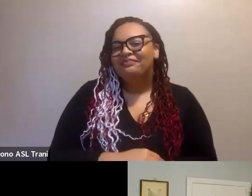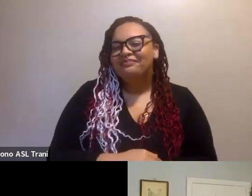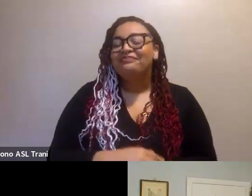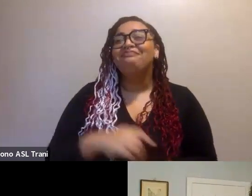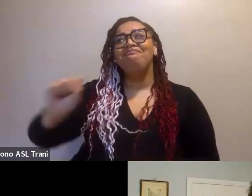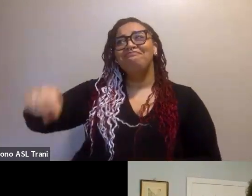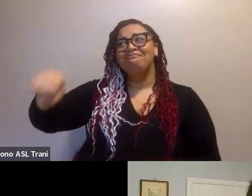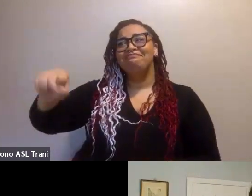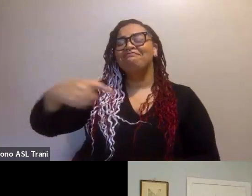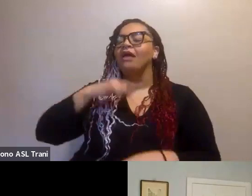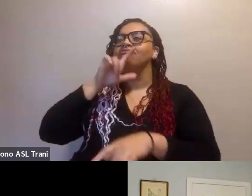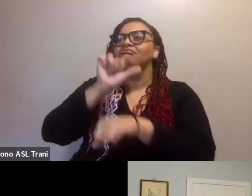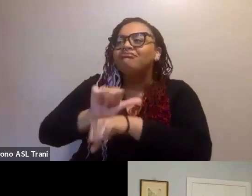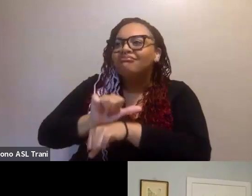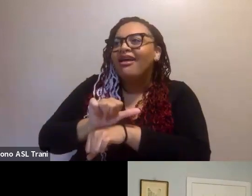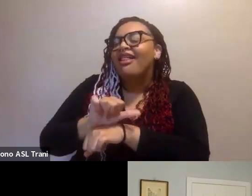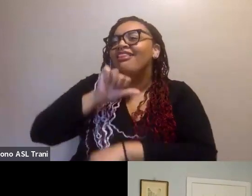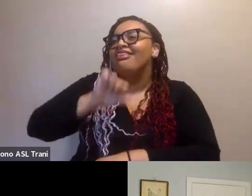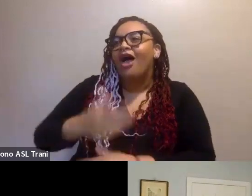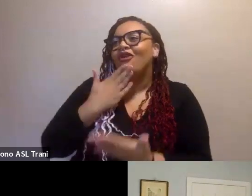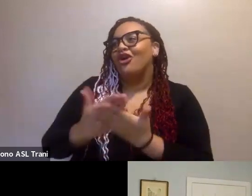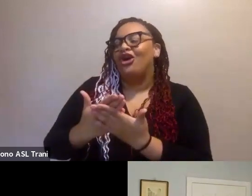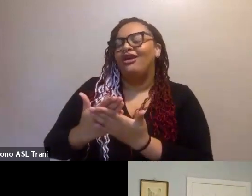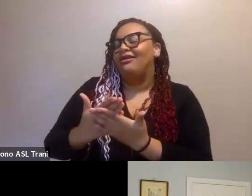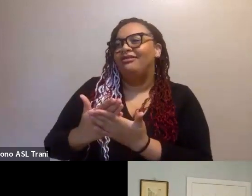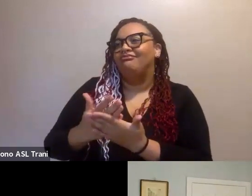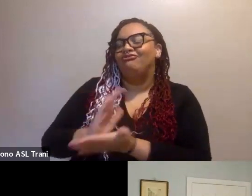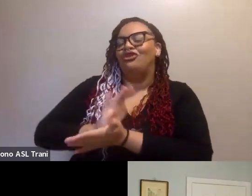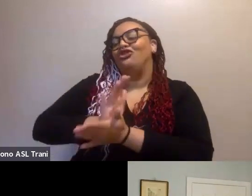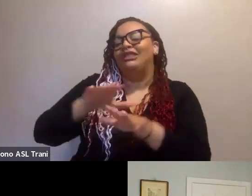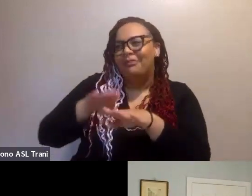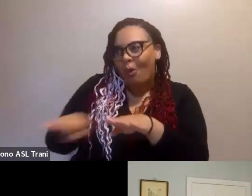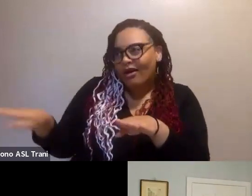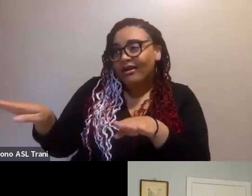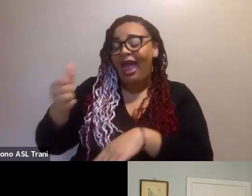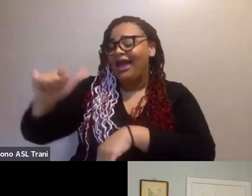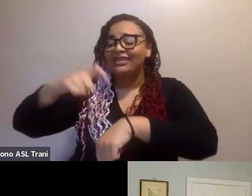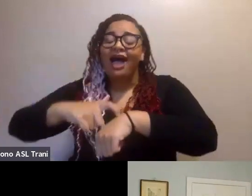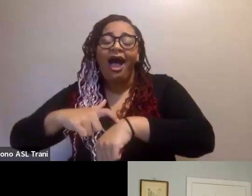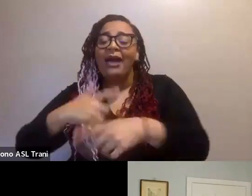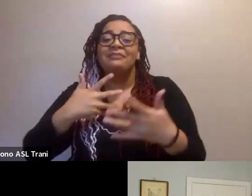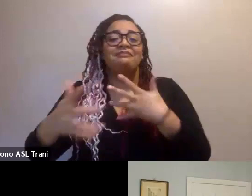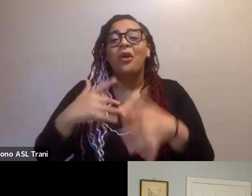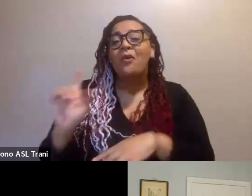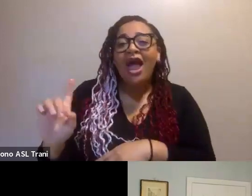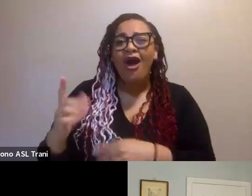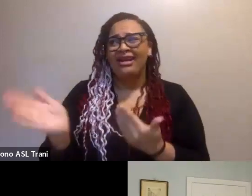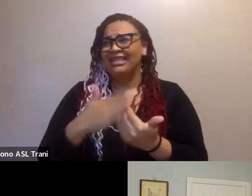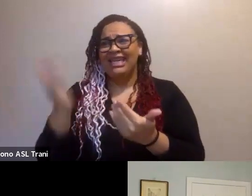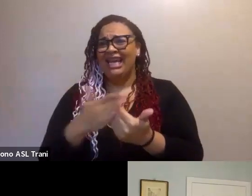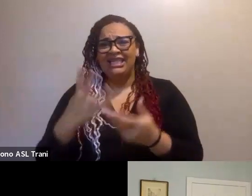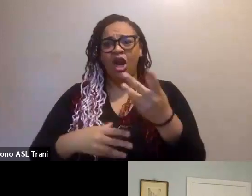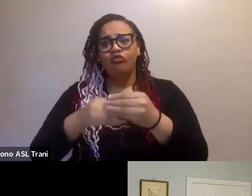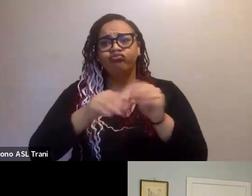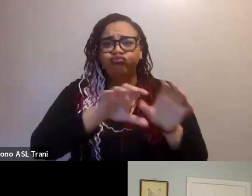I definitely love a good charcuterie board anytime, anywhere. It's like so easy to put together. Look at how quickly this has